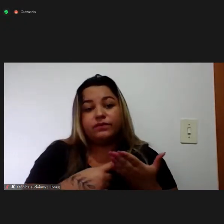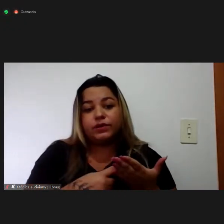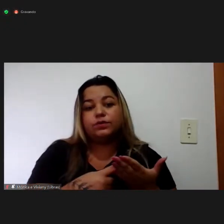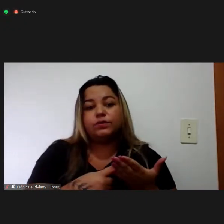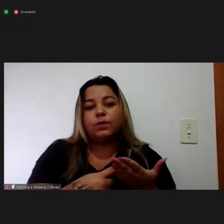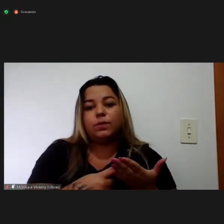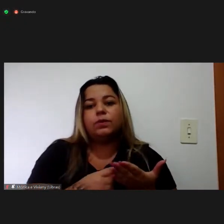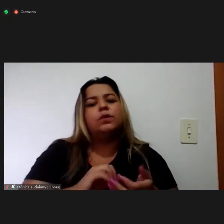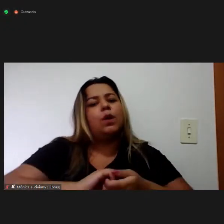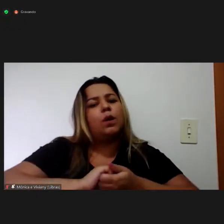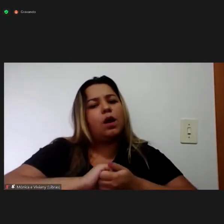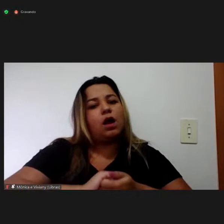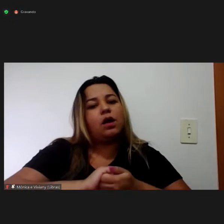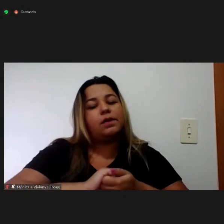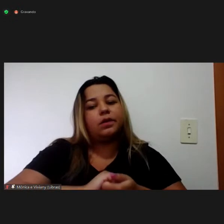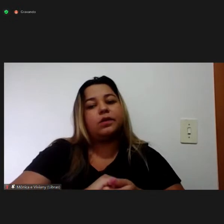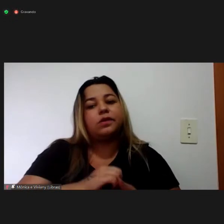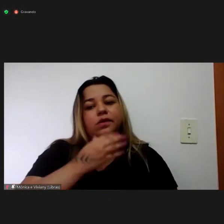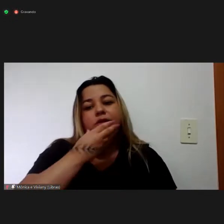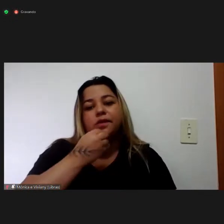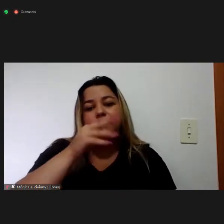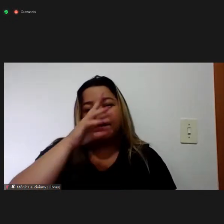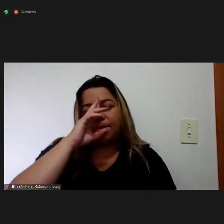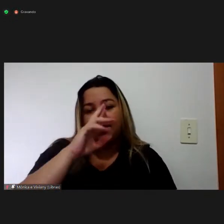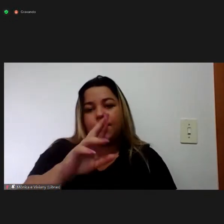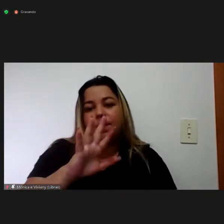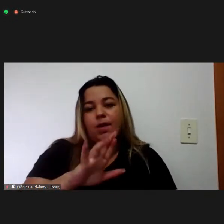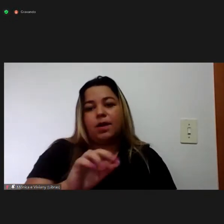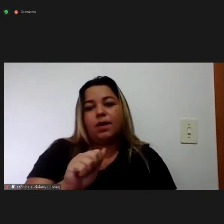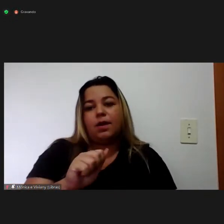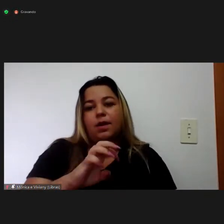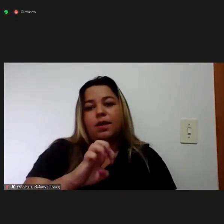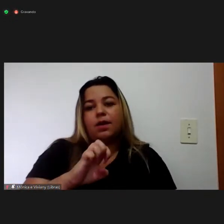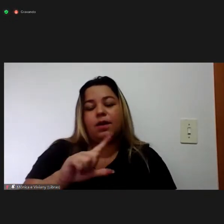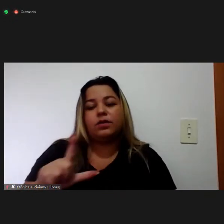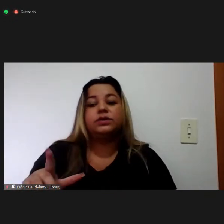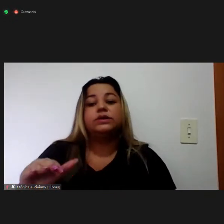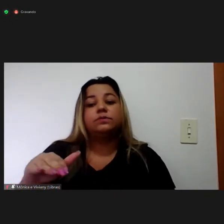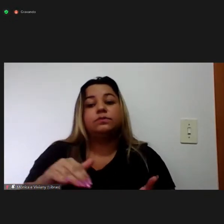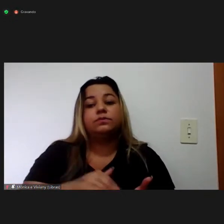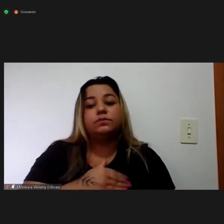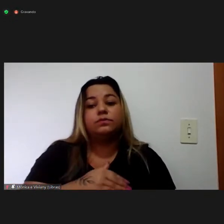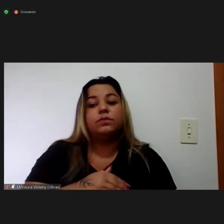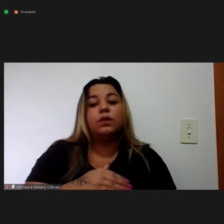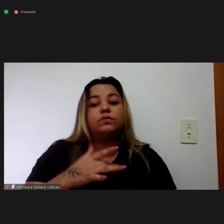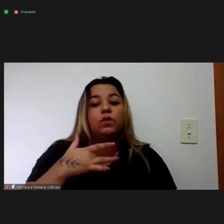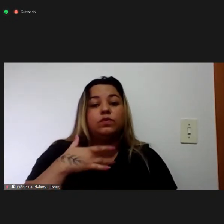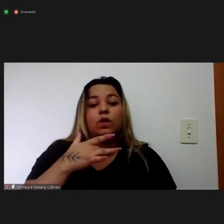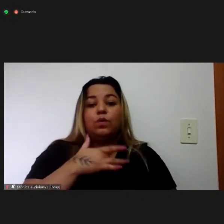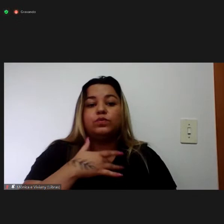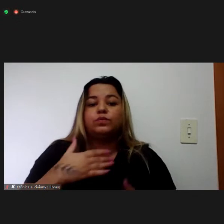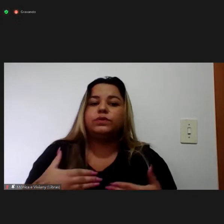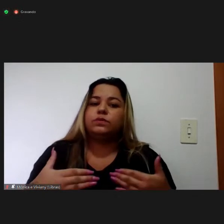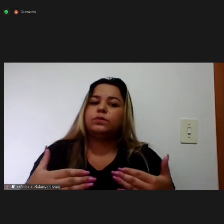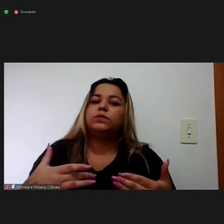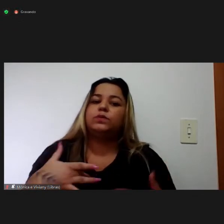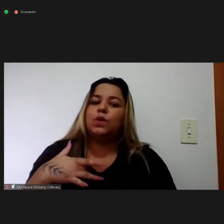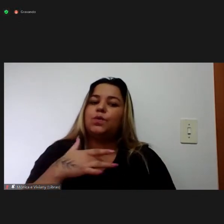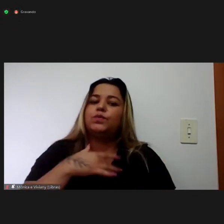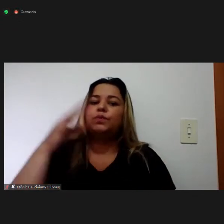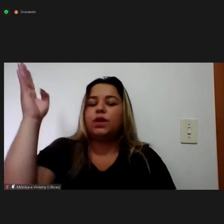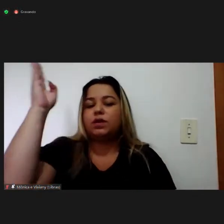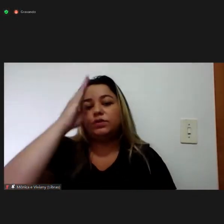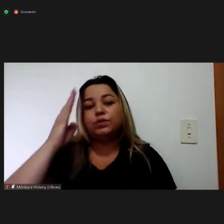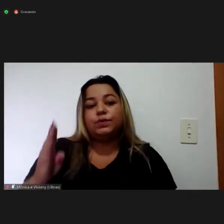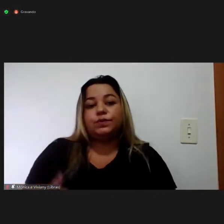Welcome. I would like to salute Mr. Rafael Câmara Medeiros from the Ministry